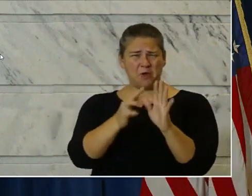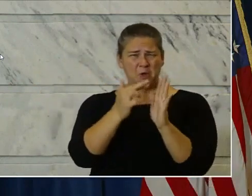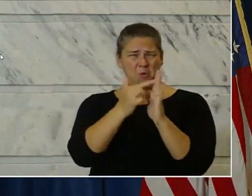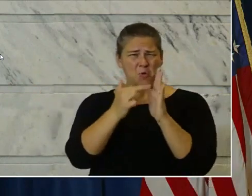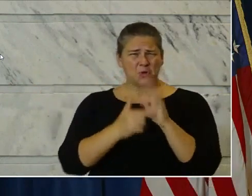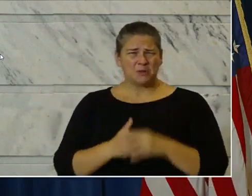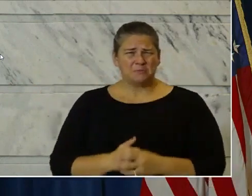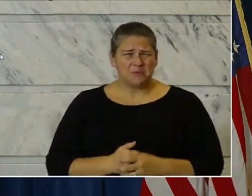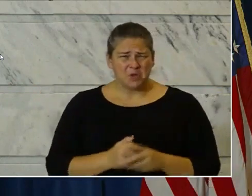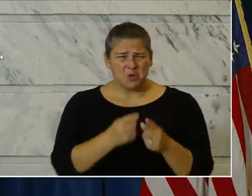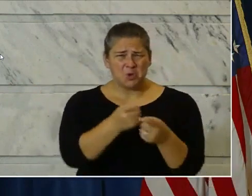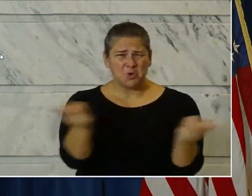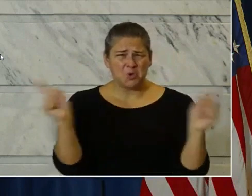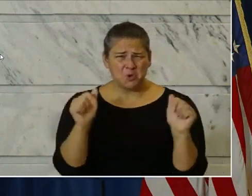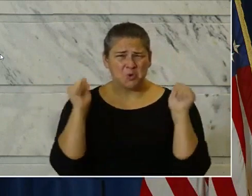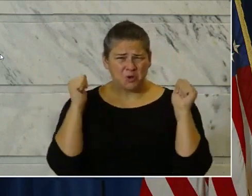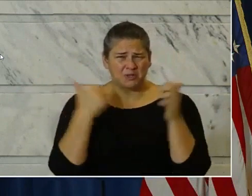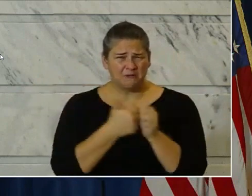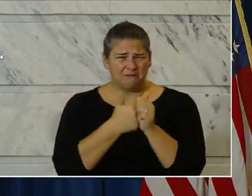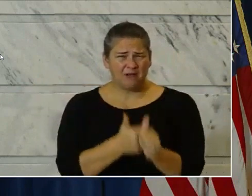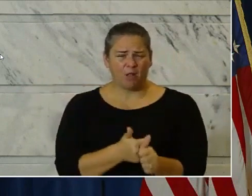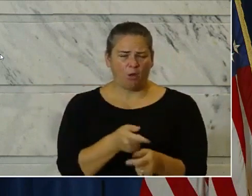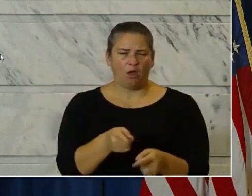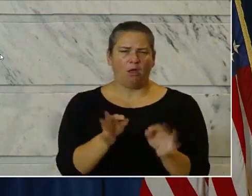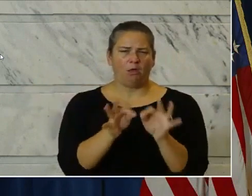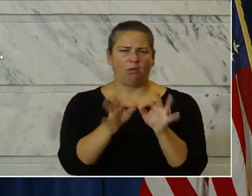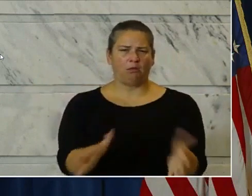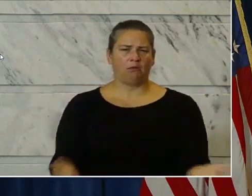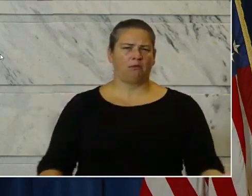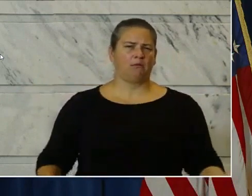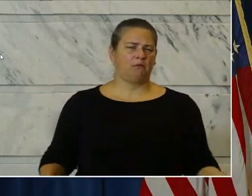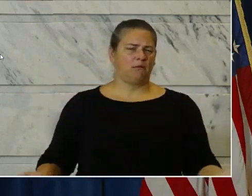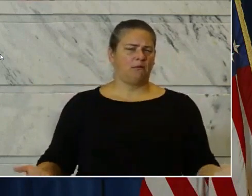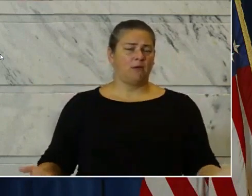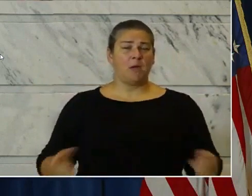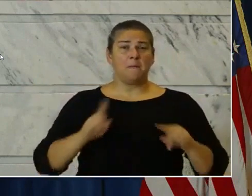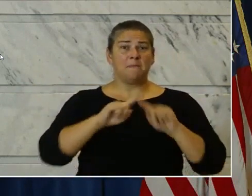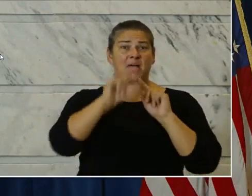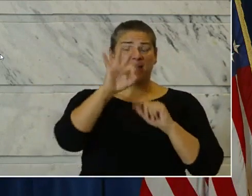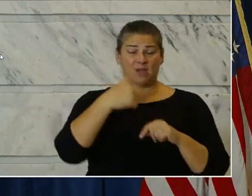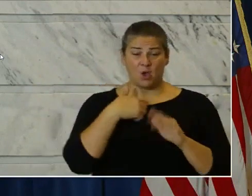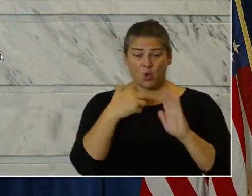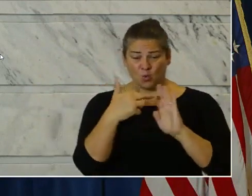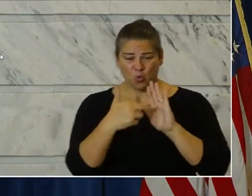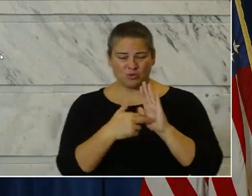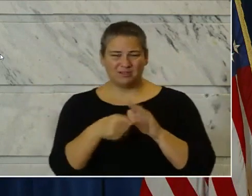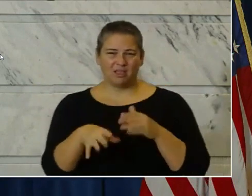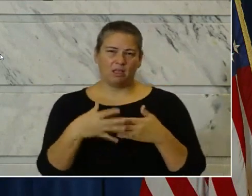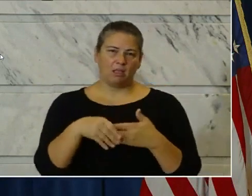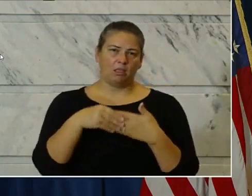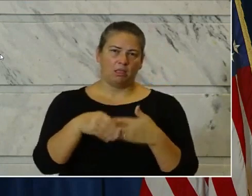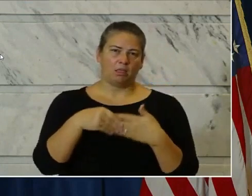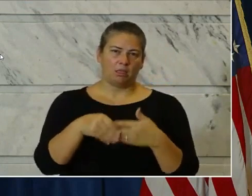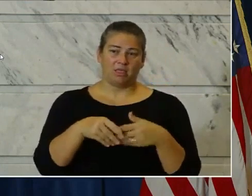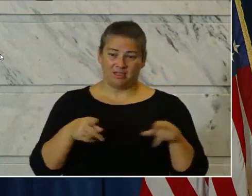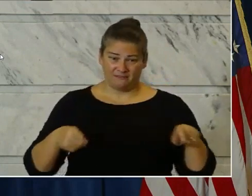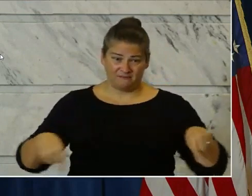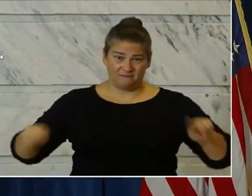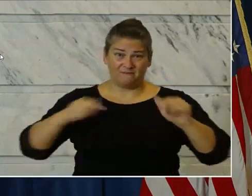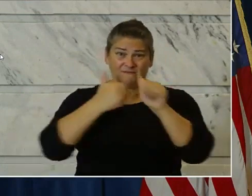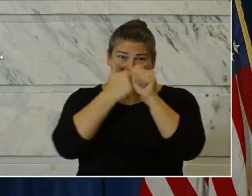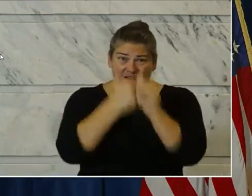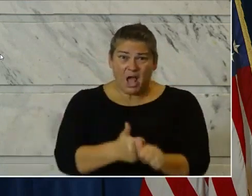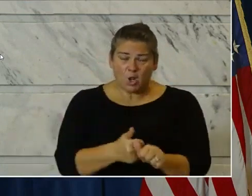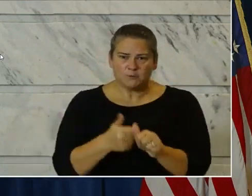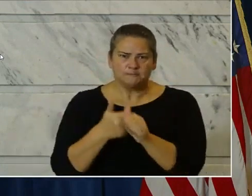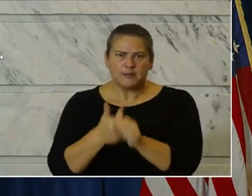effective. Likewise, if you don't have good enough rules, even if a bunch of people are following what you have out there, it's not effective.